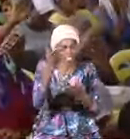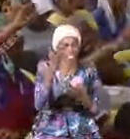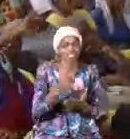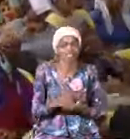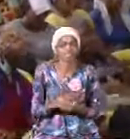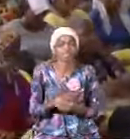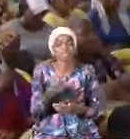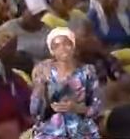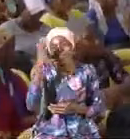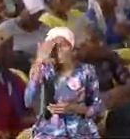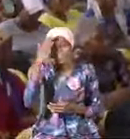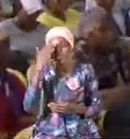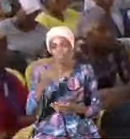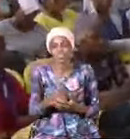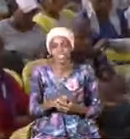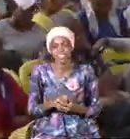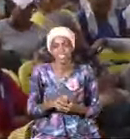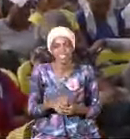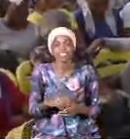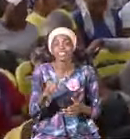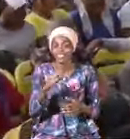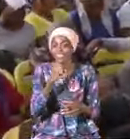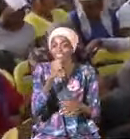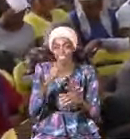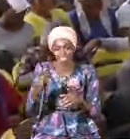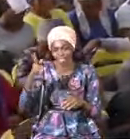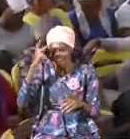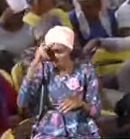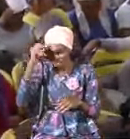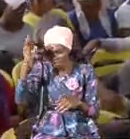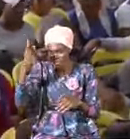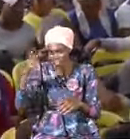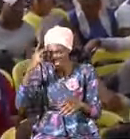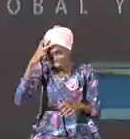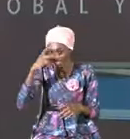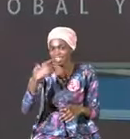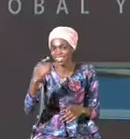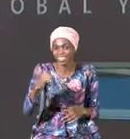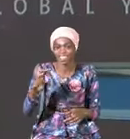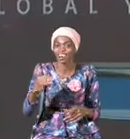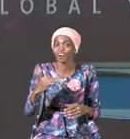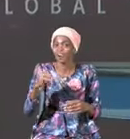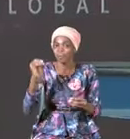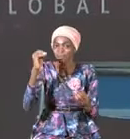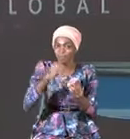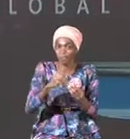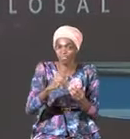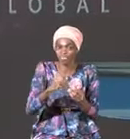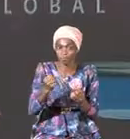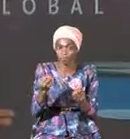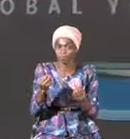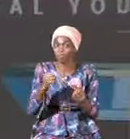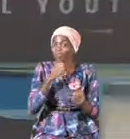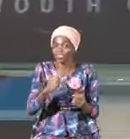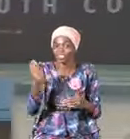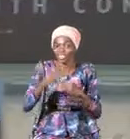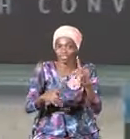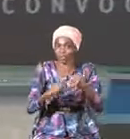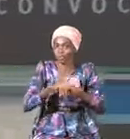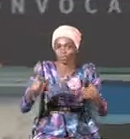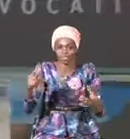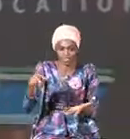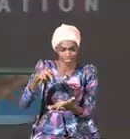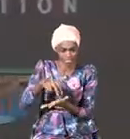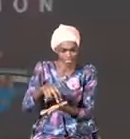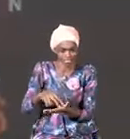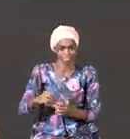I'm much older than you are, but you see me standing, I'm strong. You see me